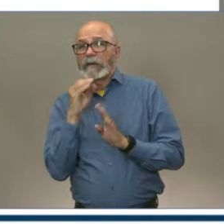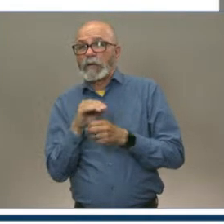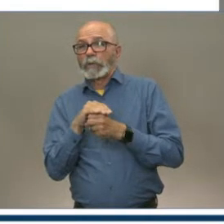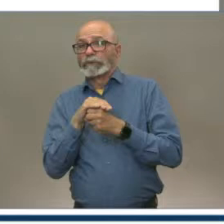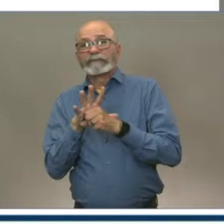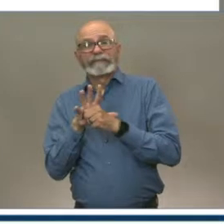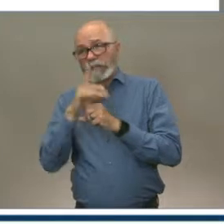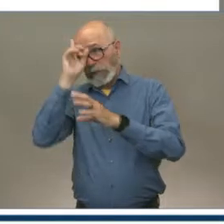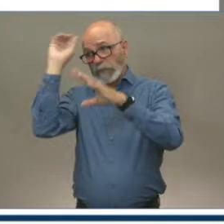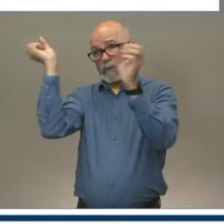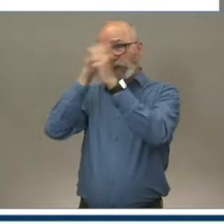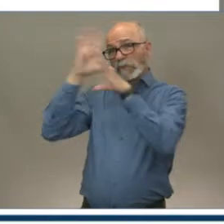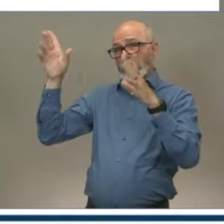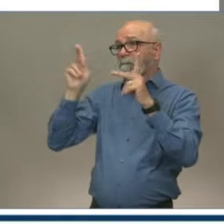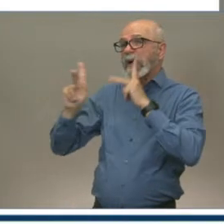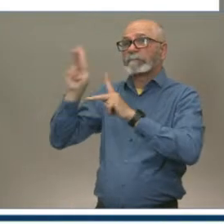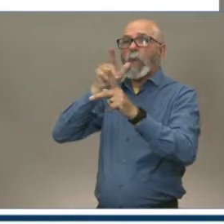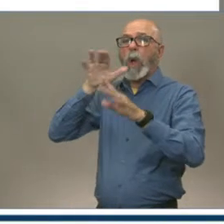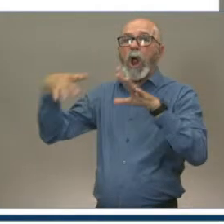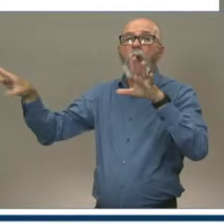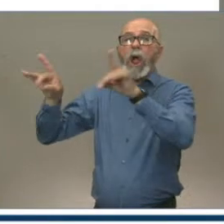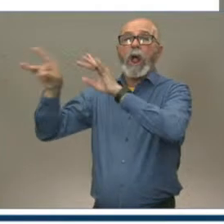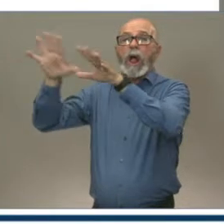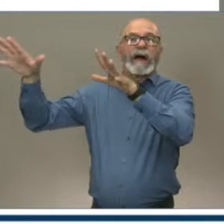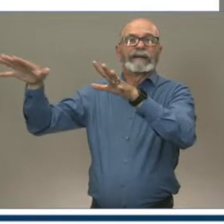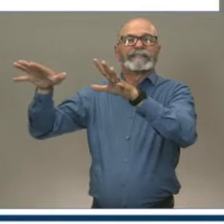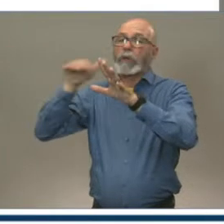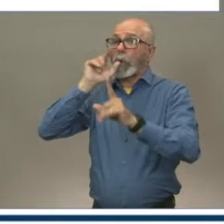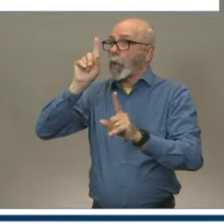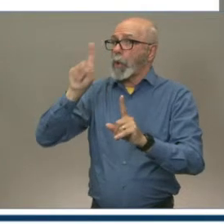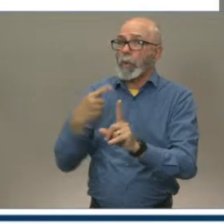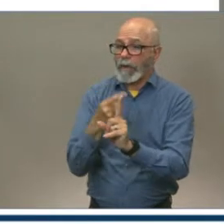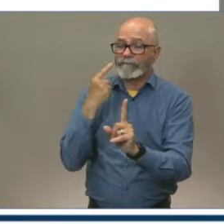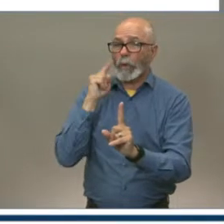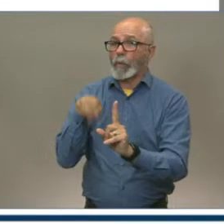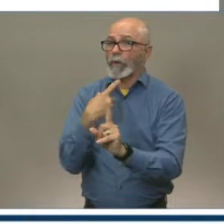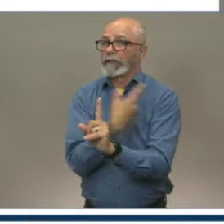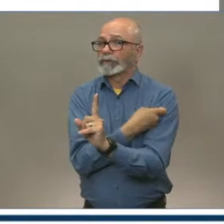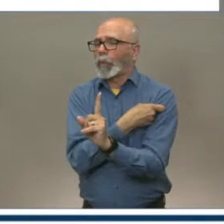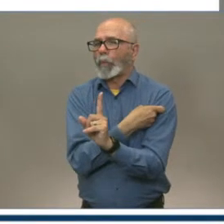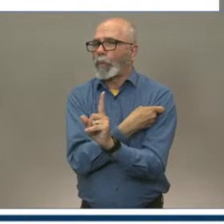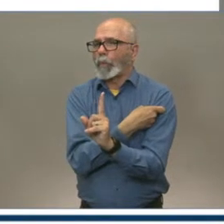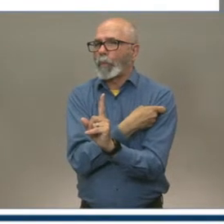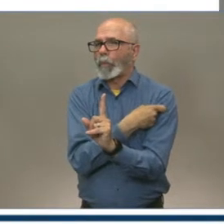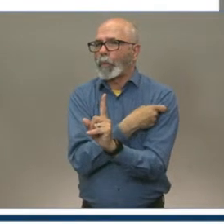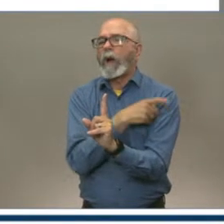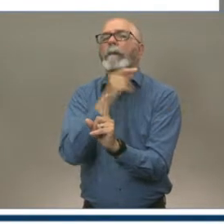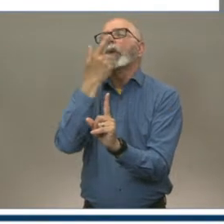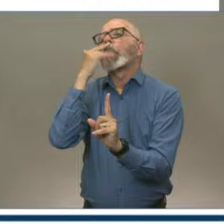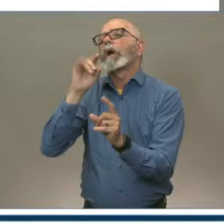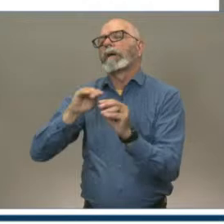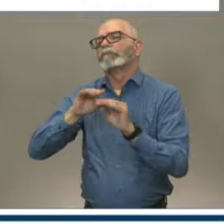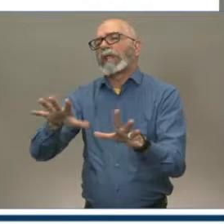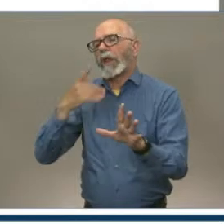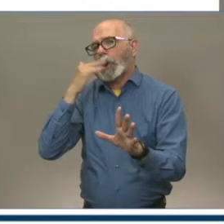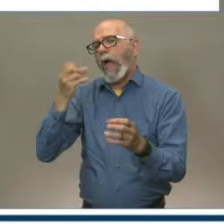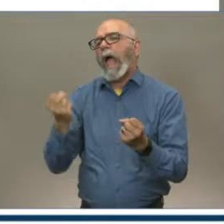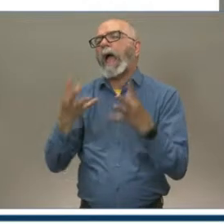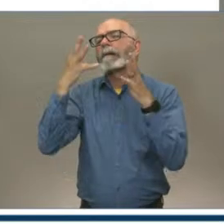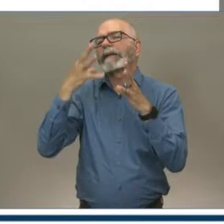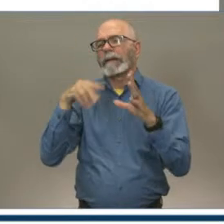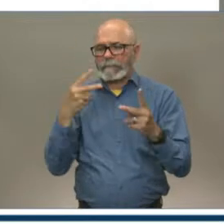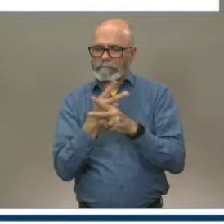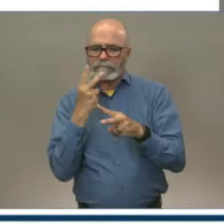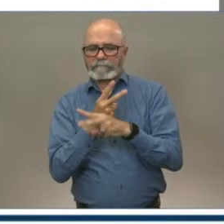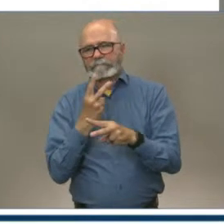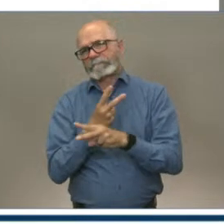a jurisdiction. So it's not just the vaccine, does the epidemiology, and it's balancing the risks